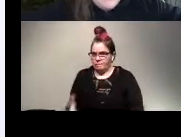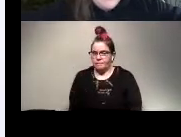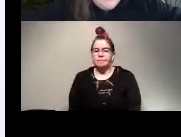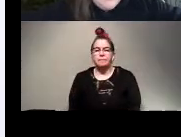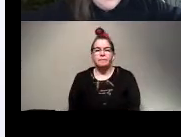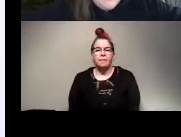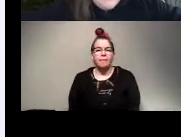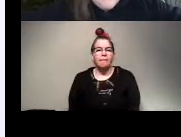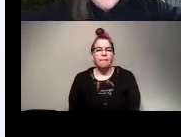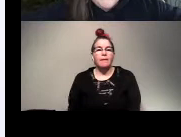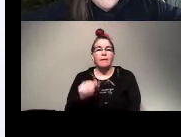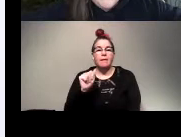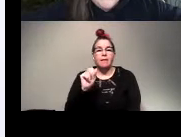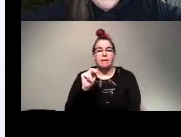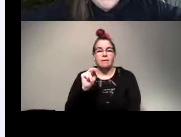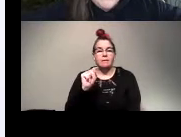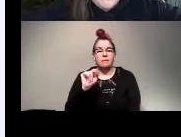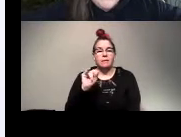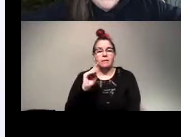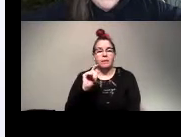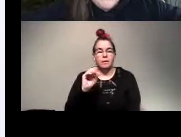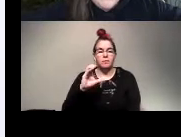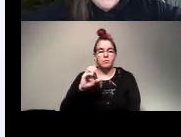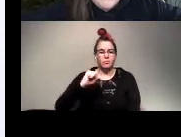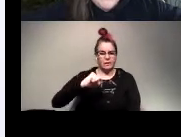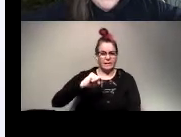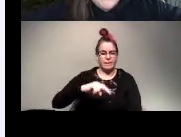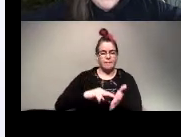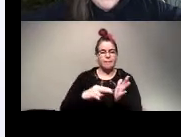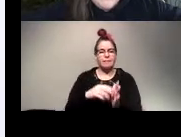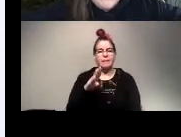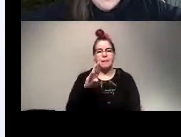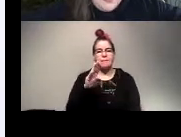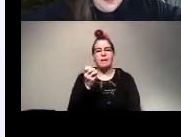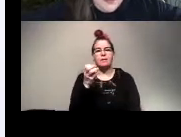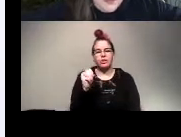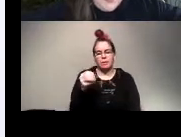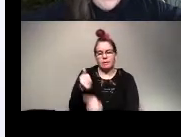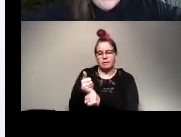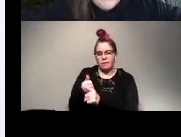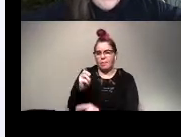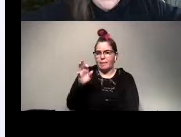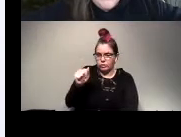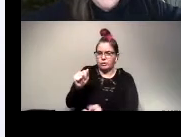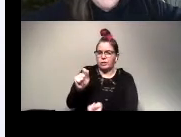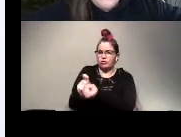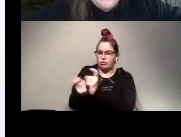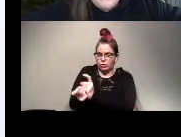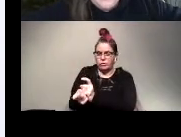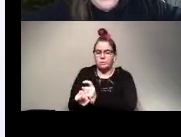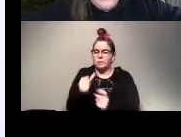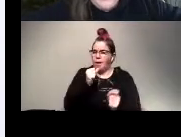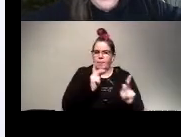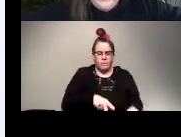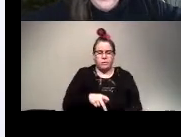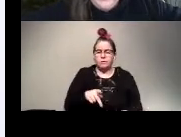What antibiotic resistance is when that bacterium changes, not the person, when the bacterium changes, so that